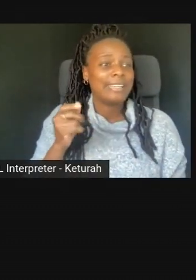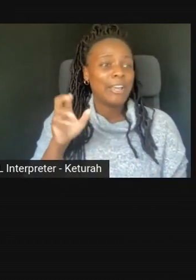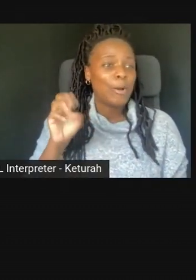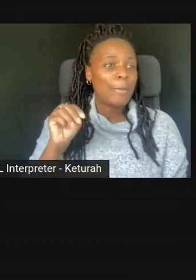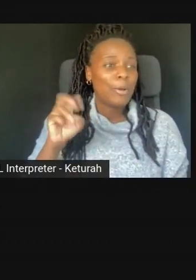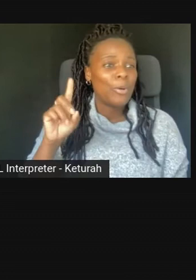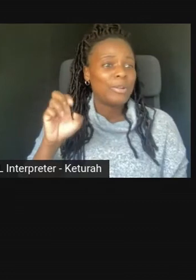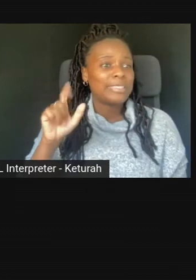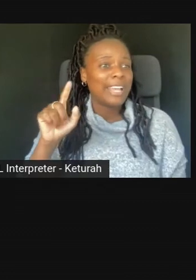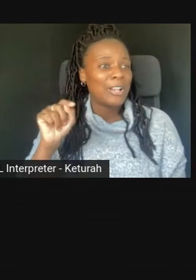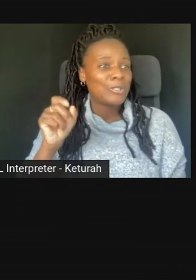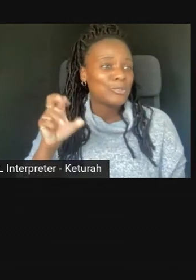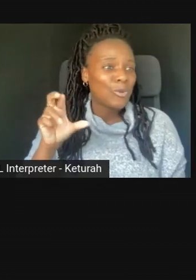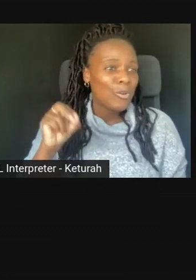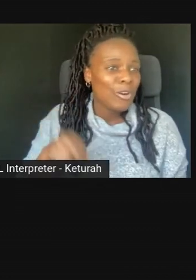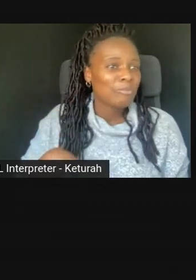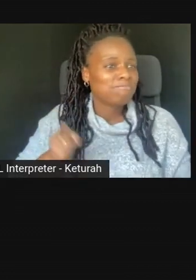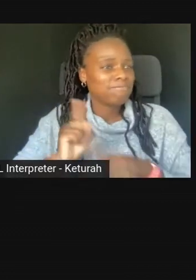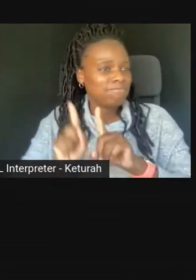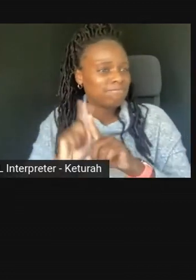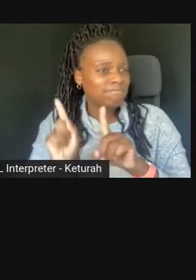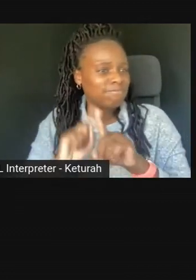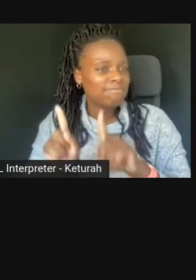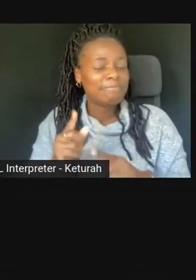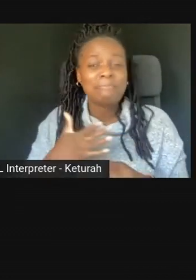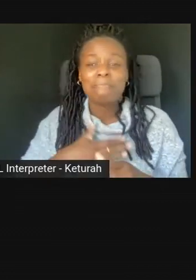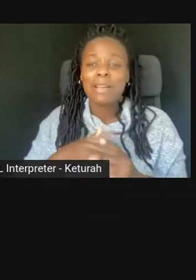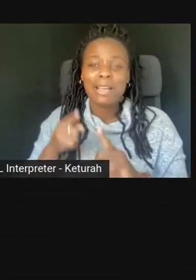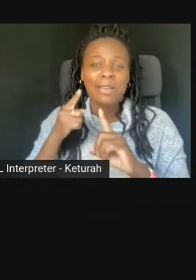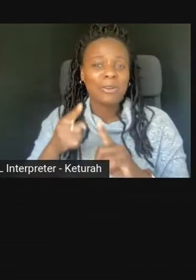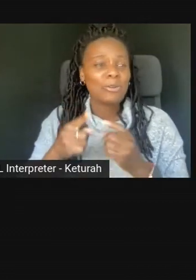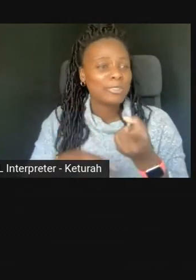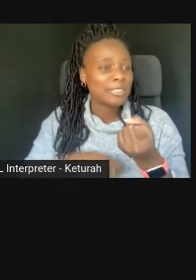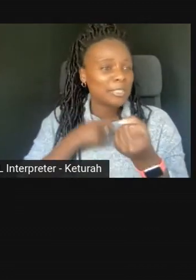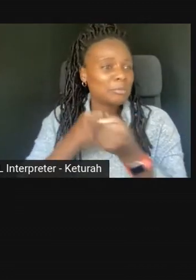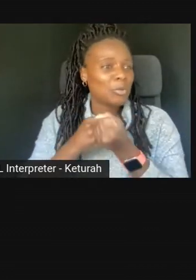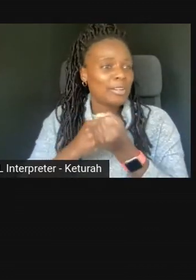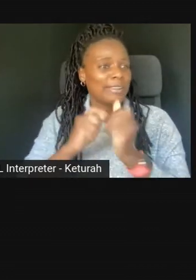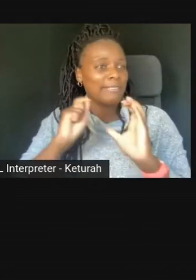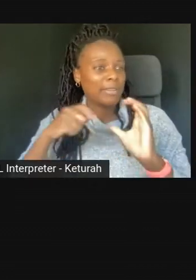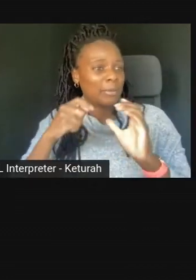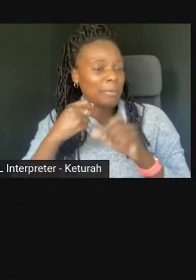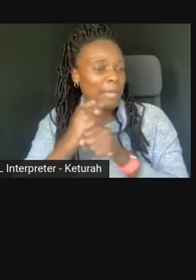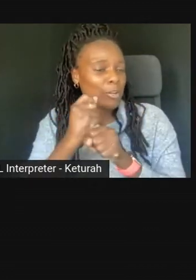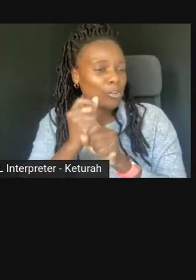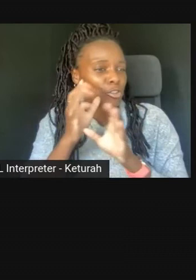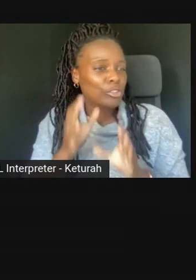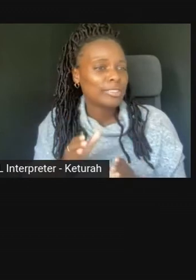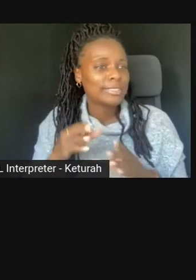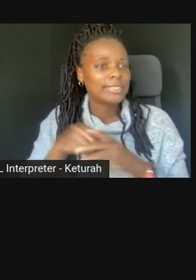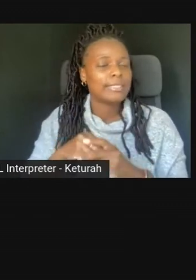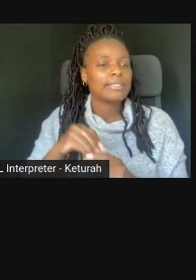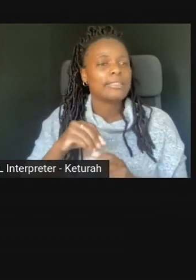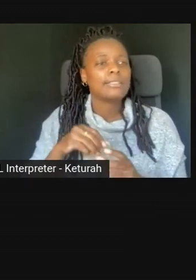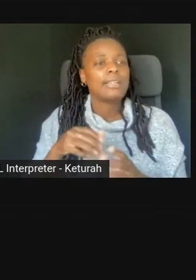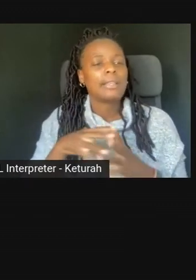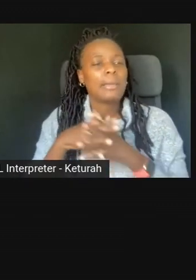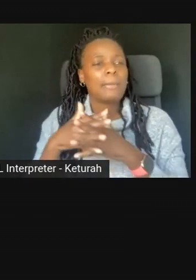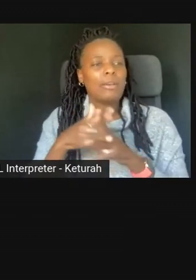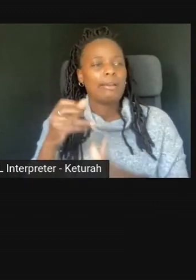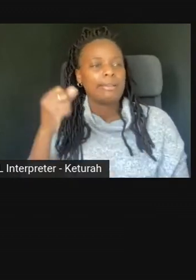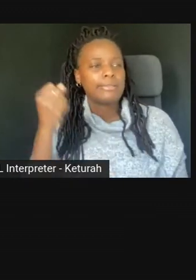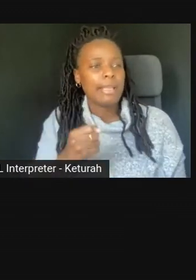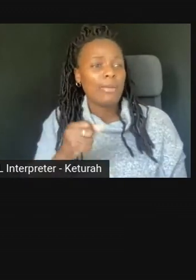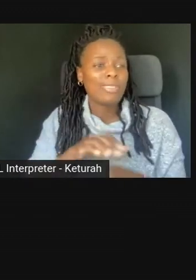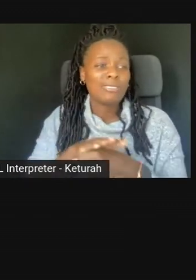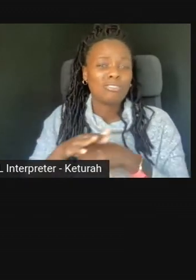industry, I'm committed to supporting filmmakers and filmmaking in the American South. It's a region that's grossly underrepresented in my